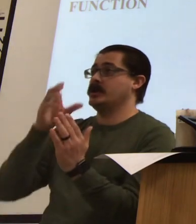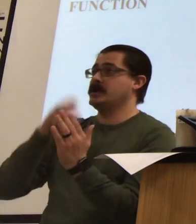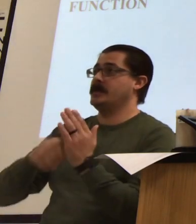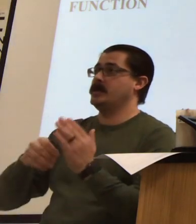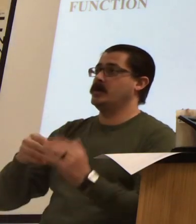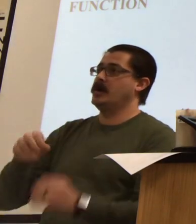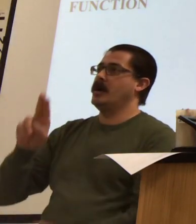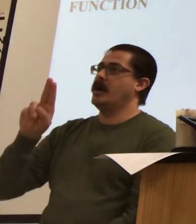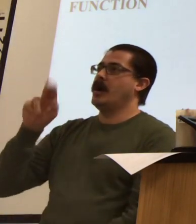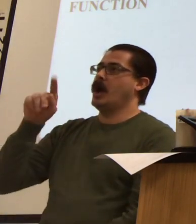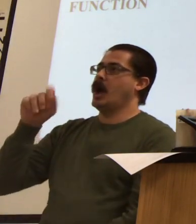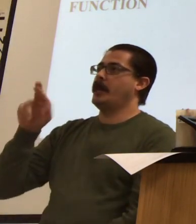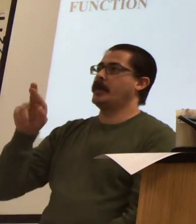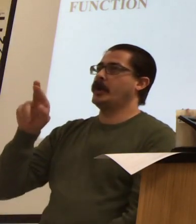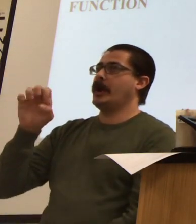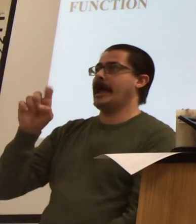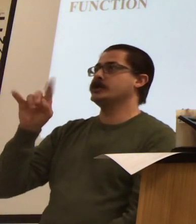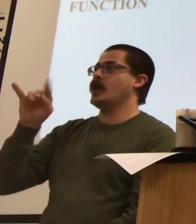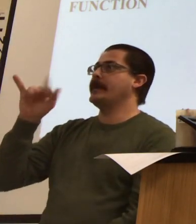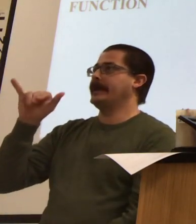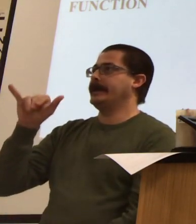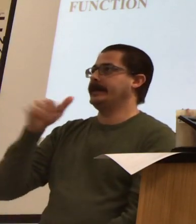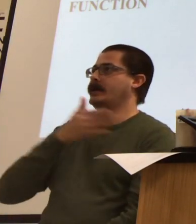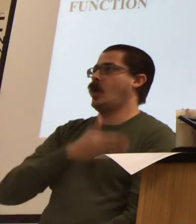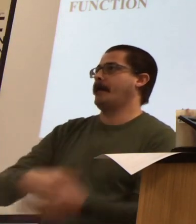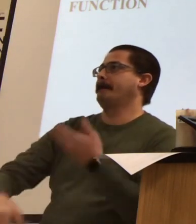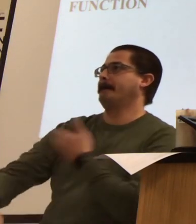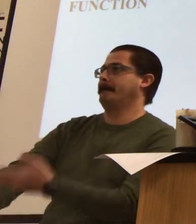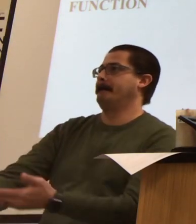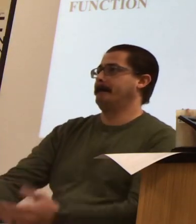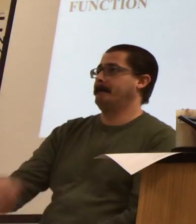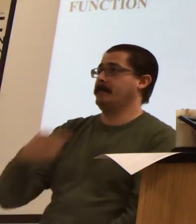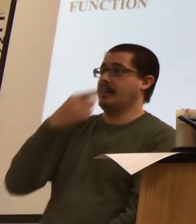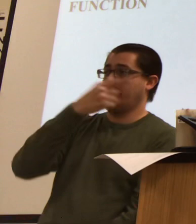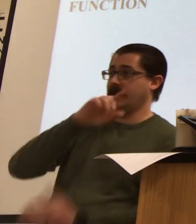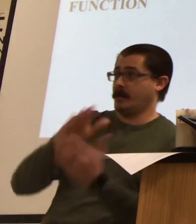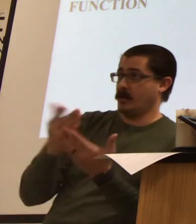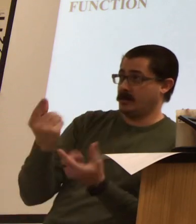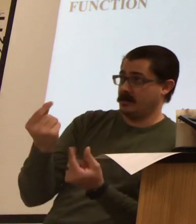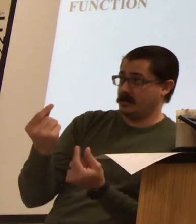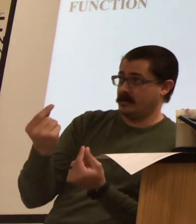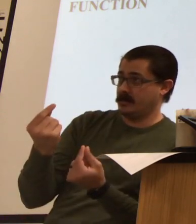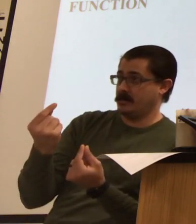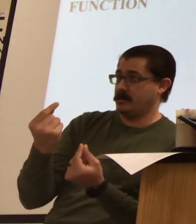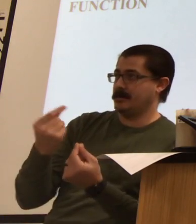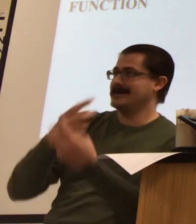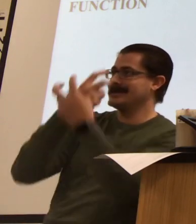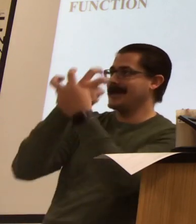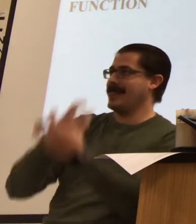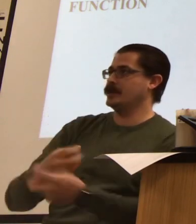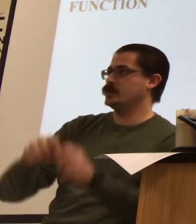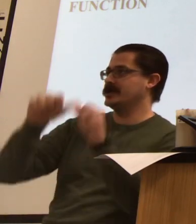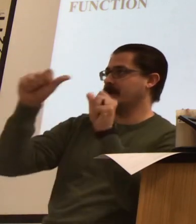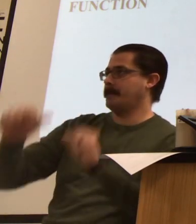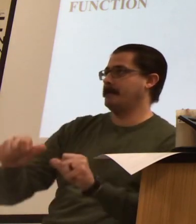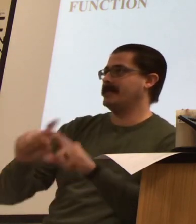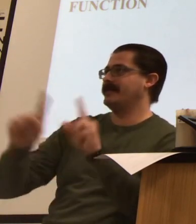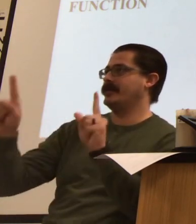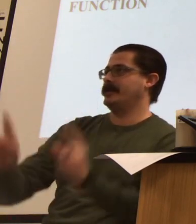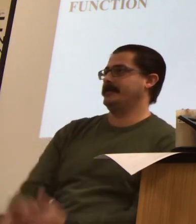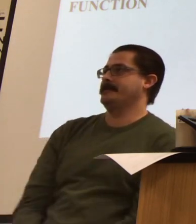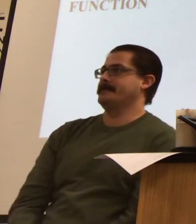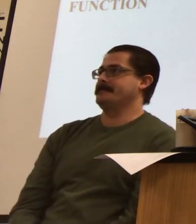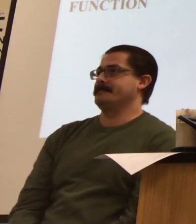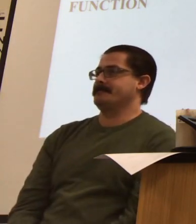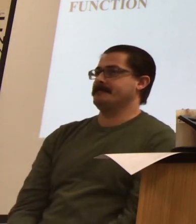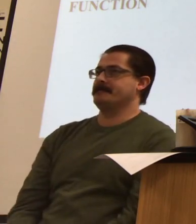upper extremity. I got to study the humerus in this book. Where do I go? I go to the chapter that's skeletal system. So it's different.